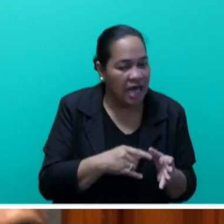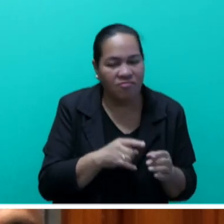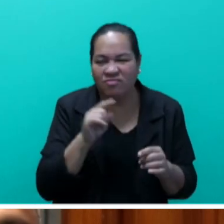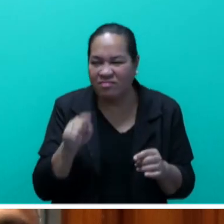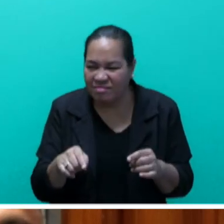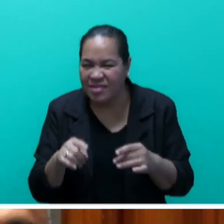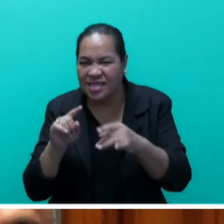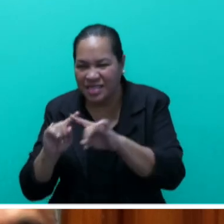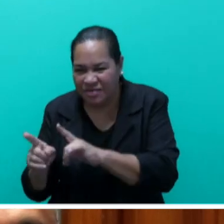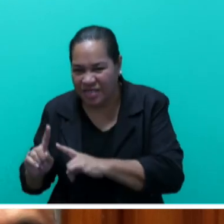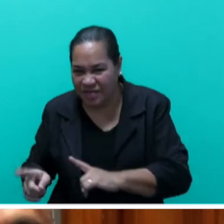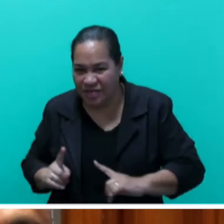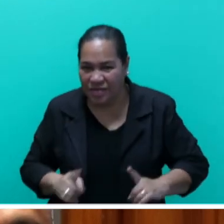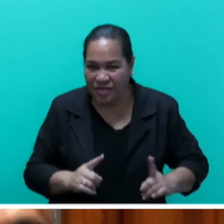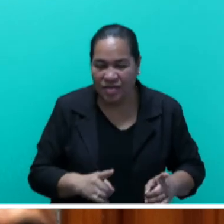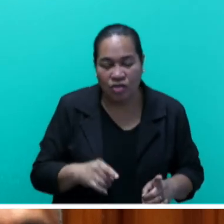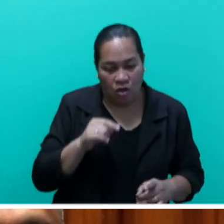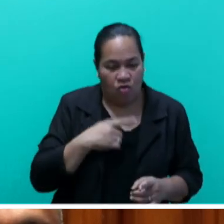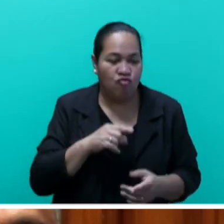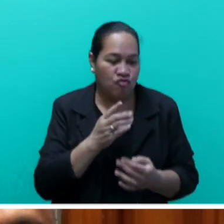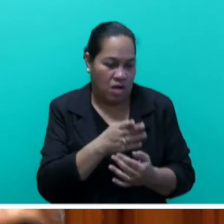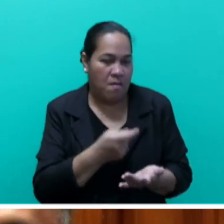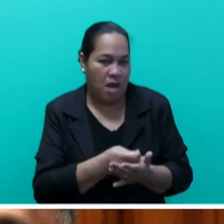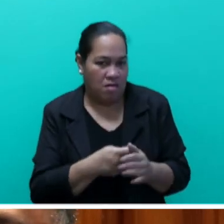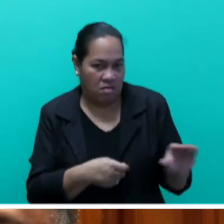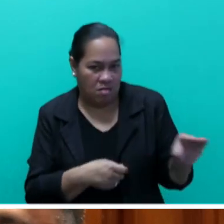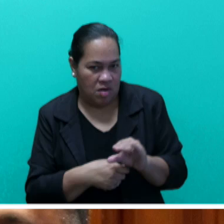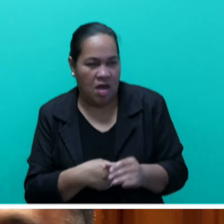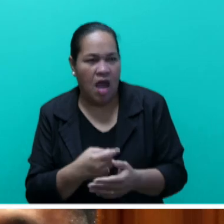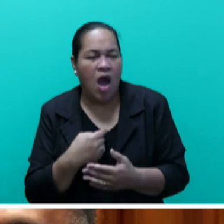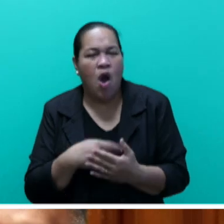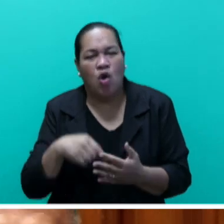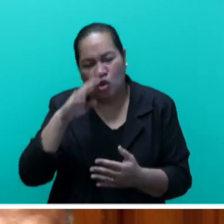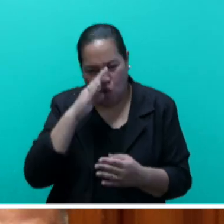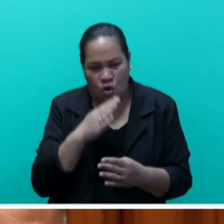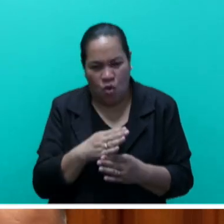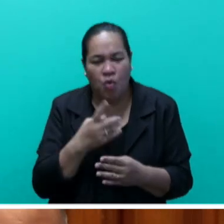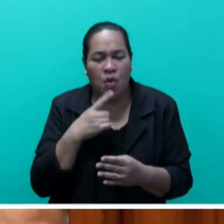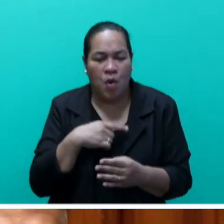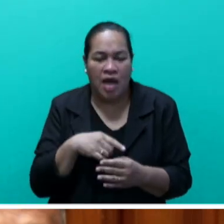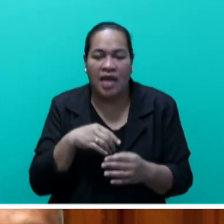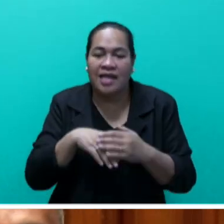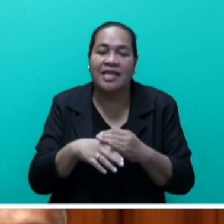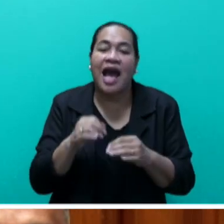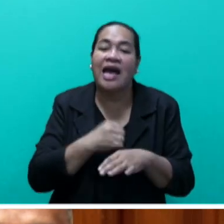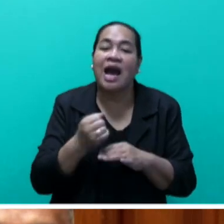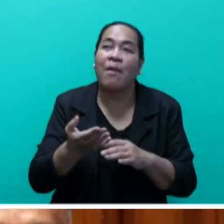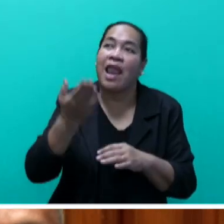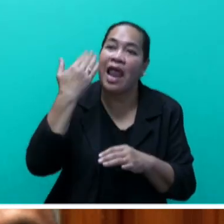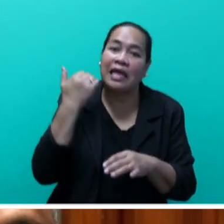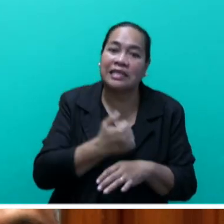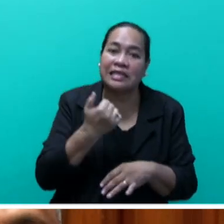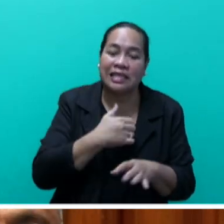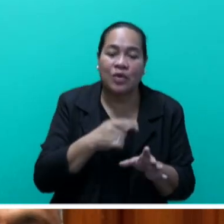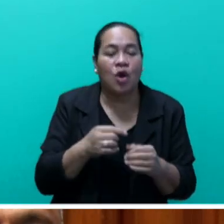Lakemba was undertaken through this budget provision. I only hope that we were in government for the last 16 years, we would have opened